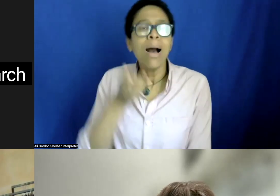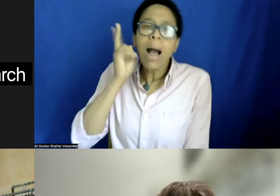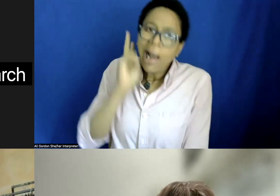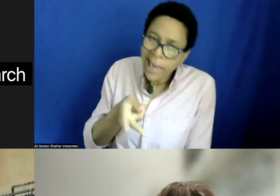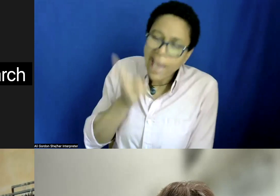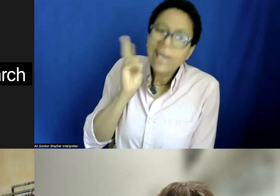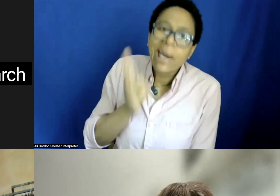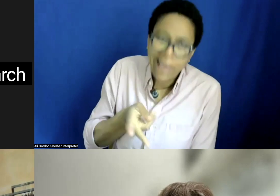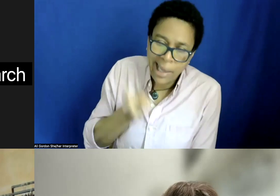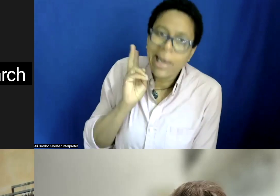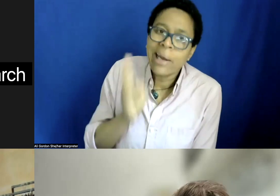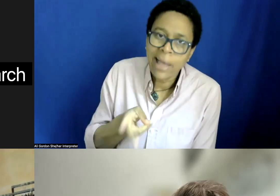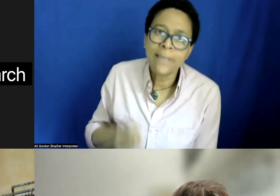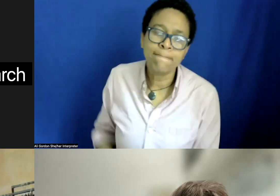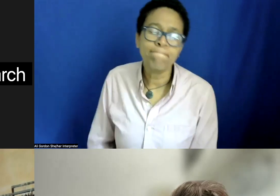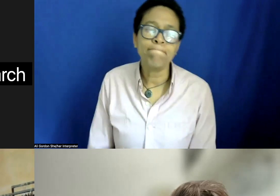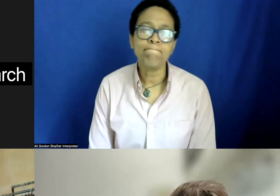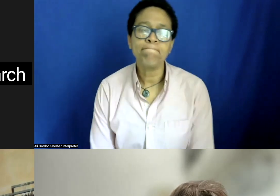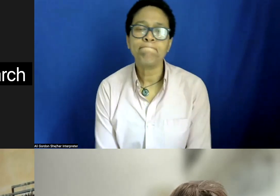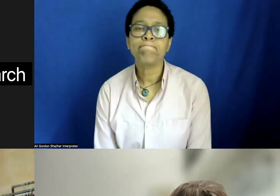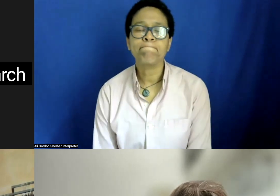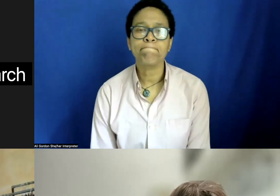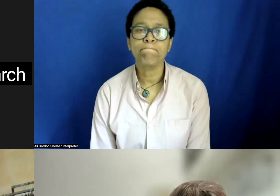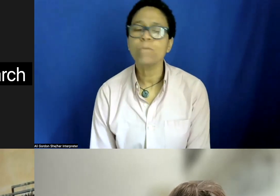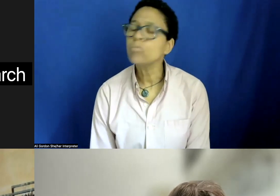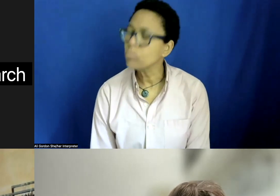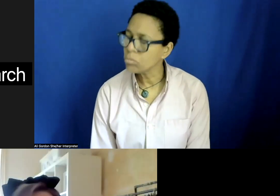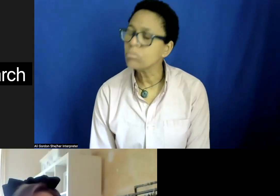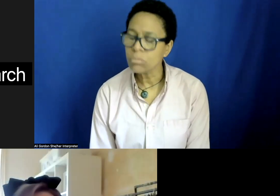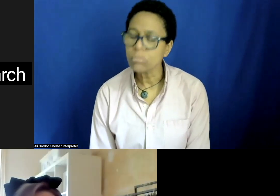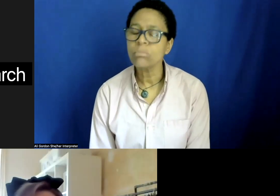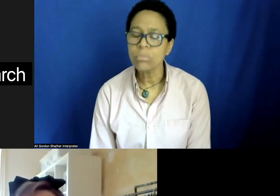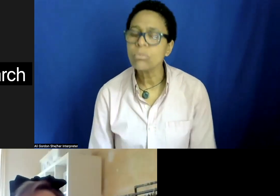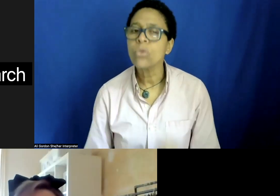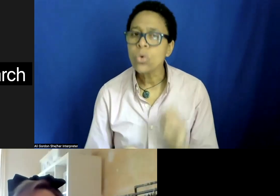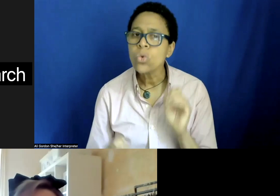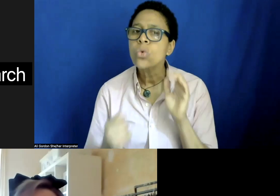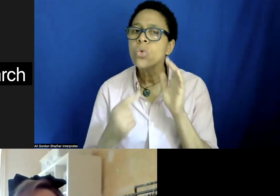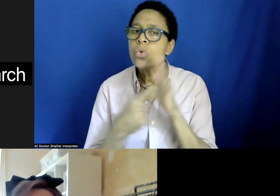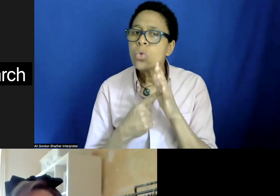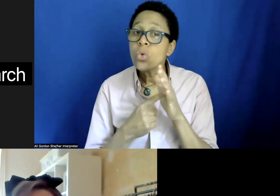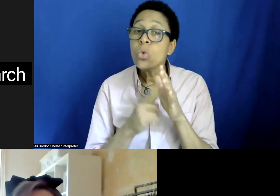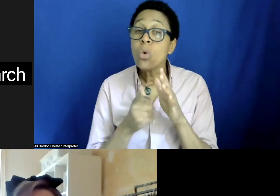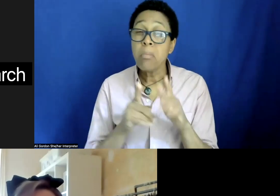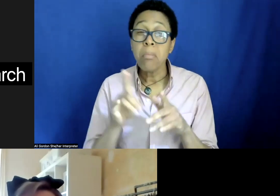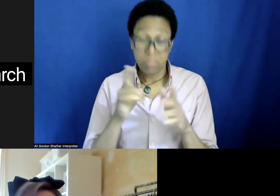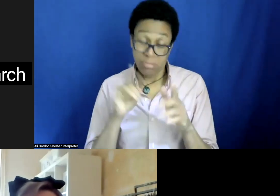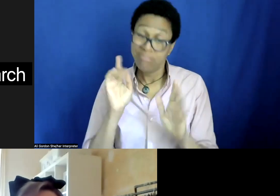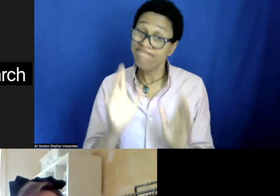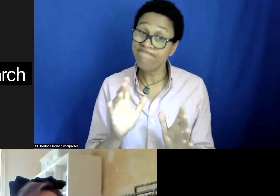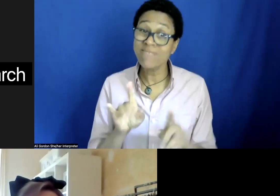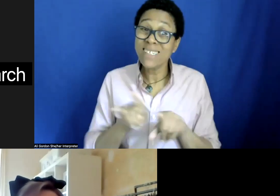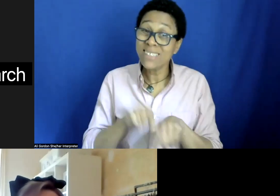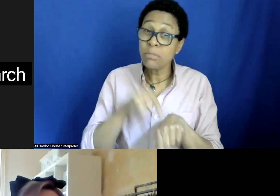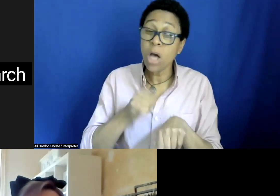research, and it's so important. It's so important, and yet it's quite overlooked, isn't it?